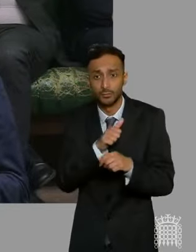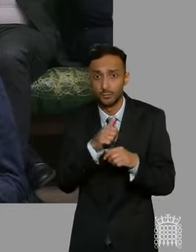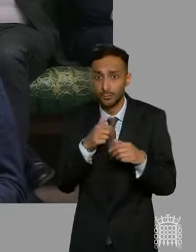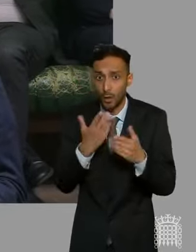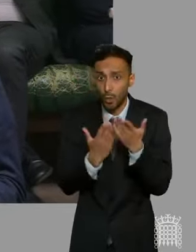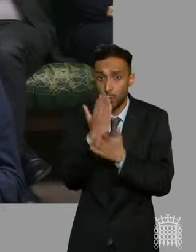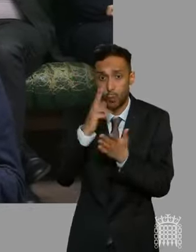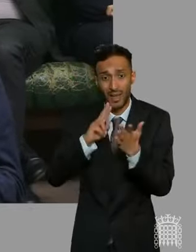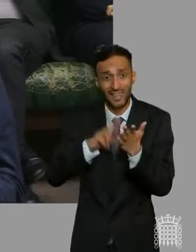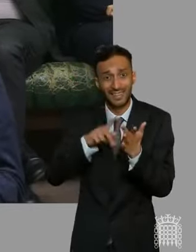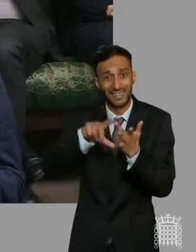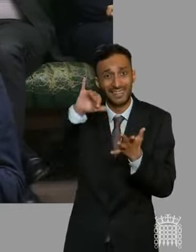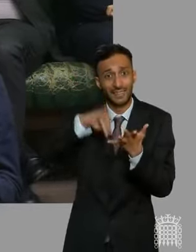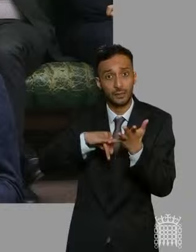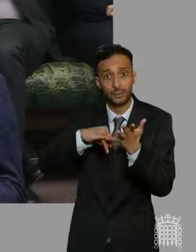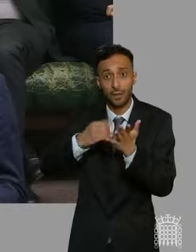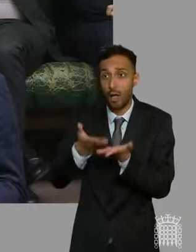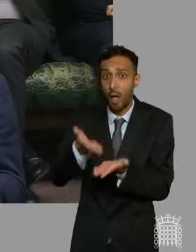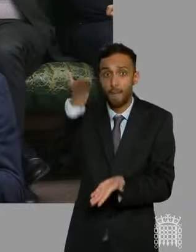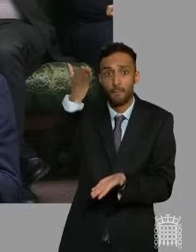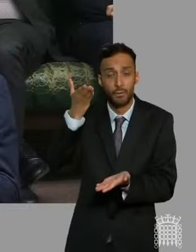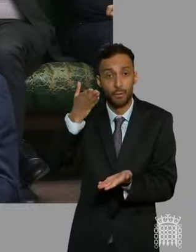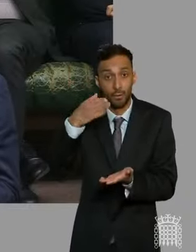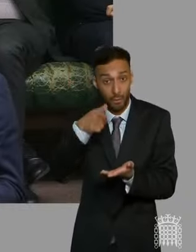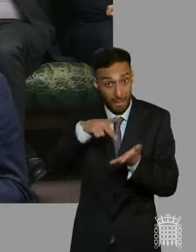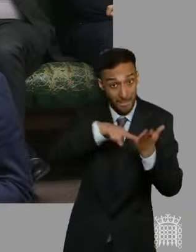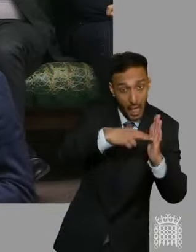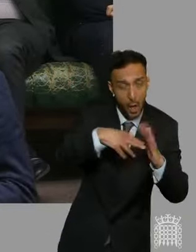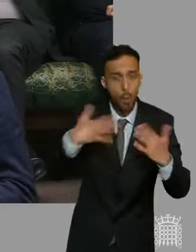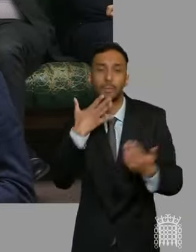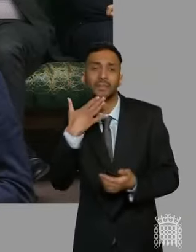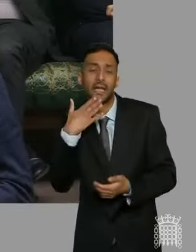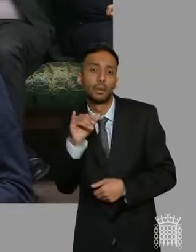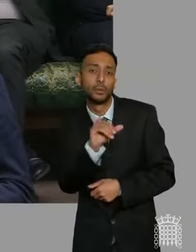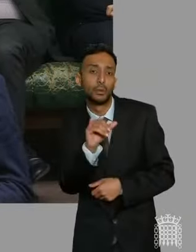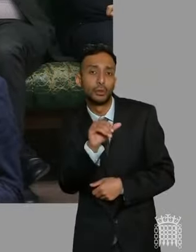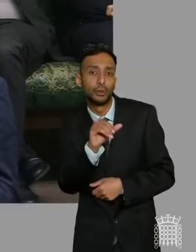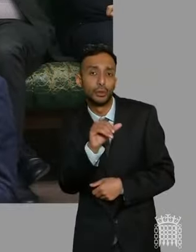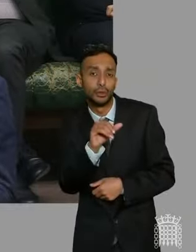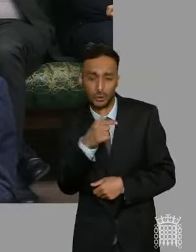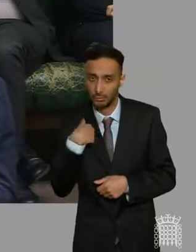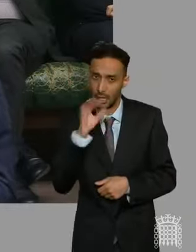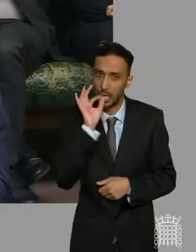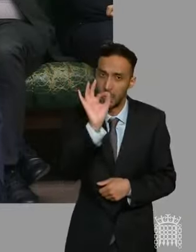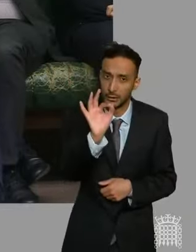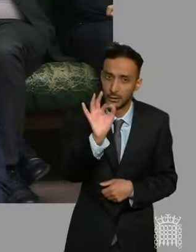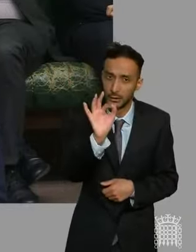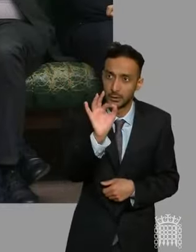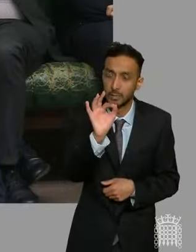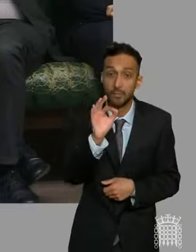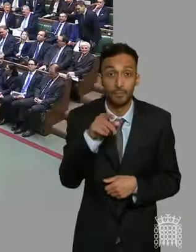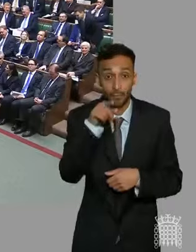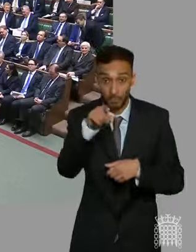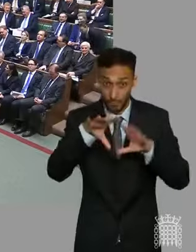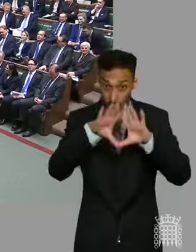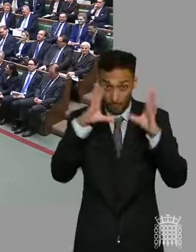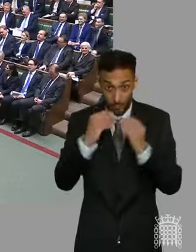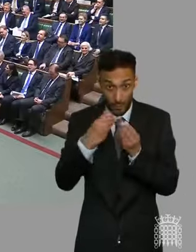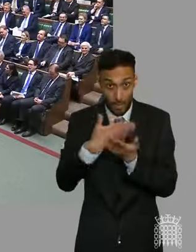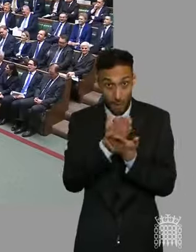these acceptable collateral damage in his path for change, or simply a mistake that need